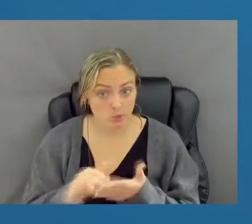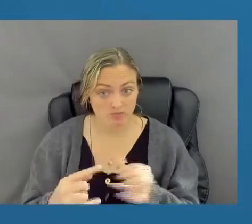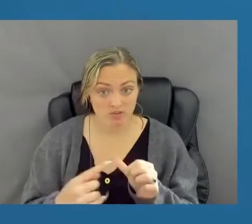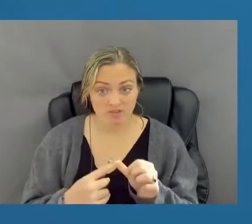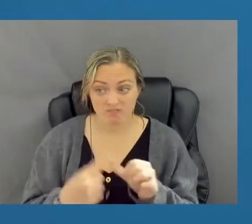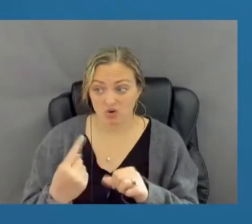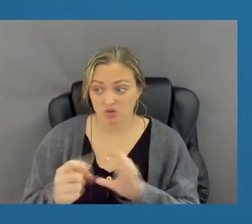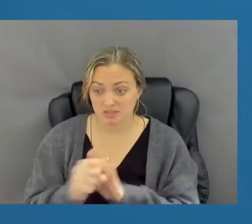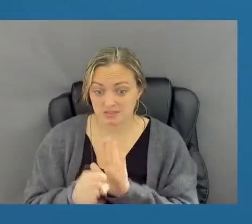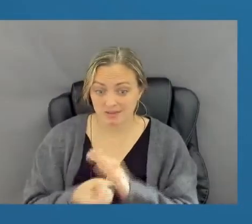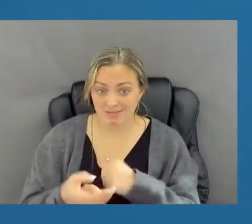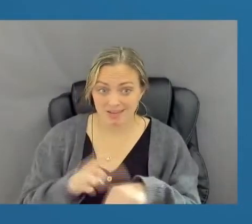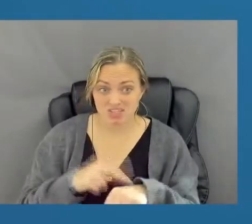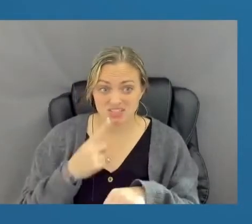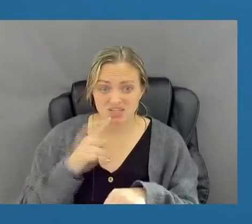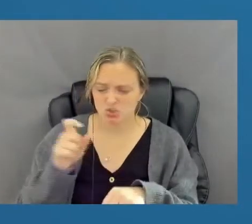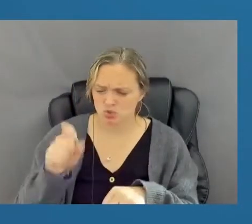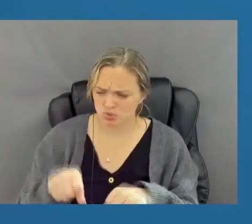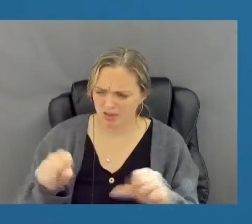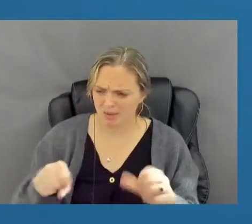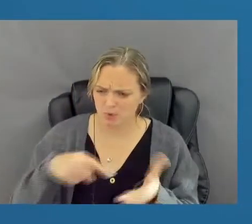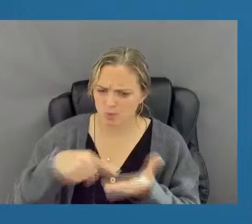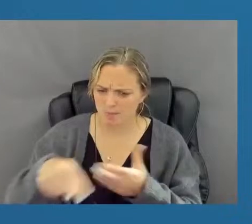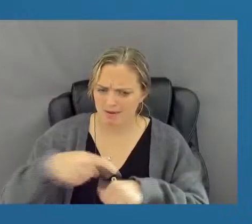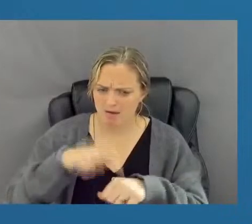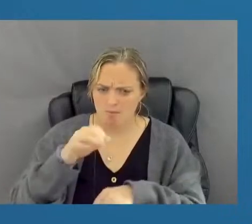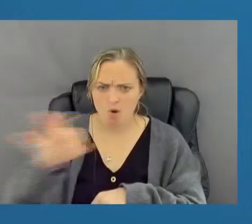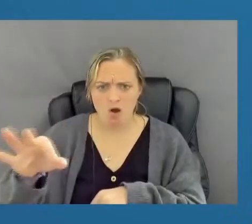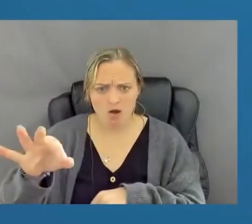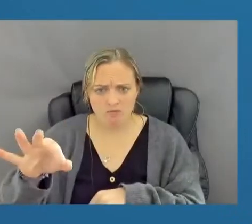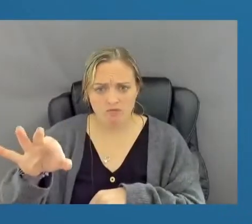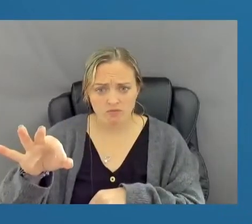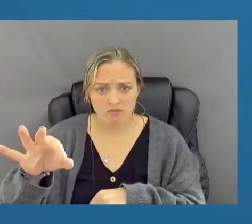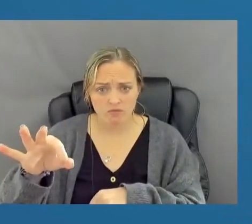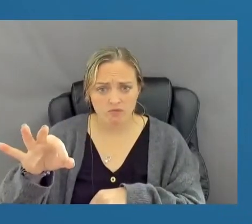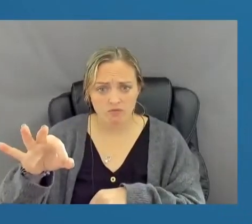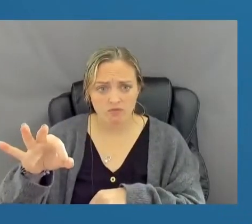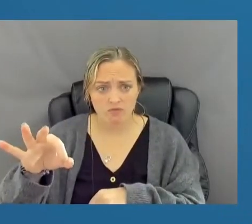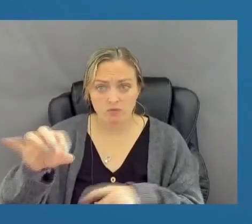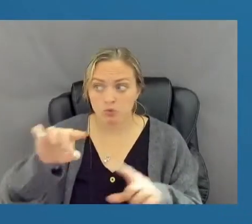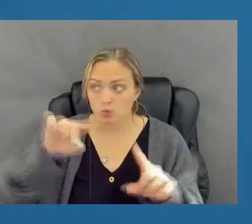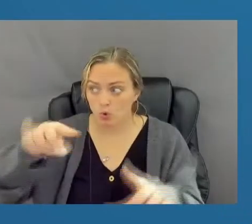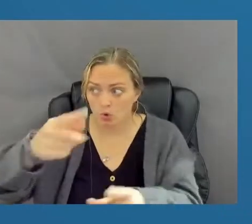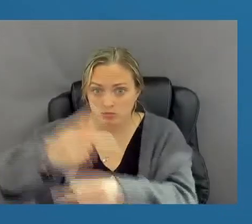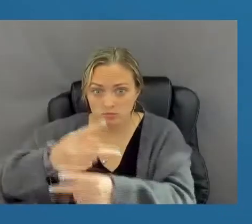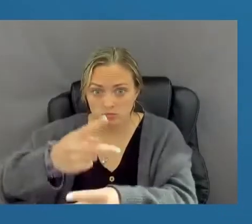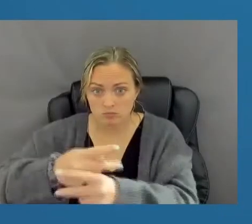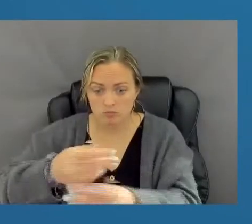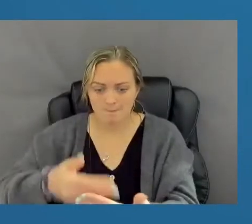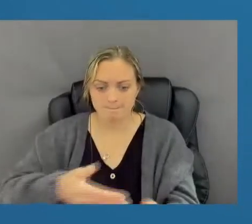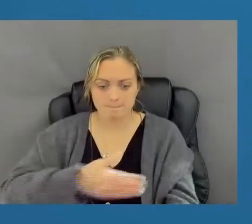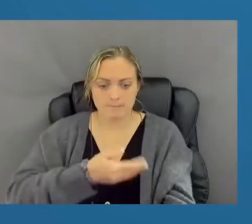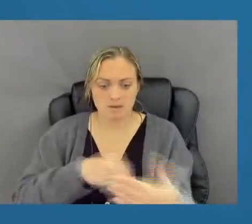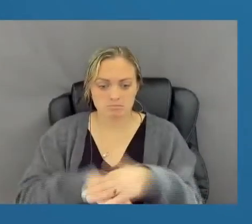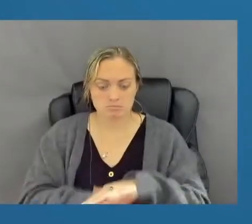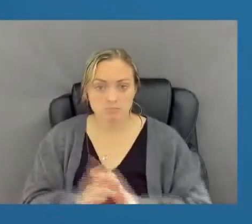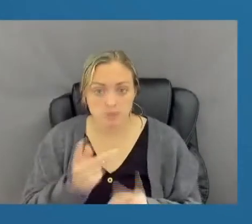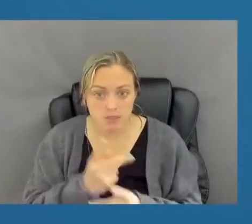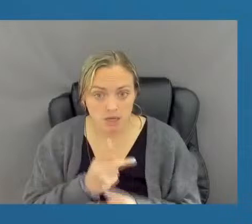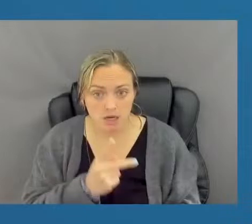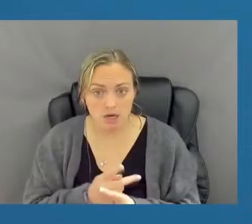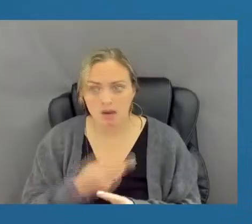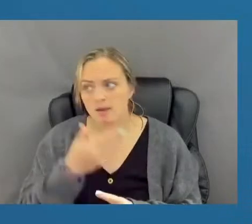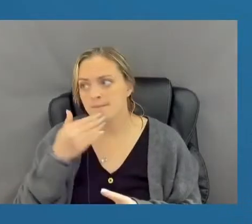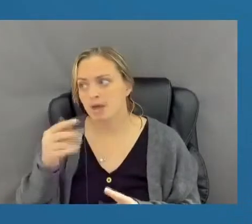the nation that says you should be able to get paid time off work to get care, prenatal care before the baby comes. They'll give you a better